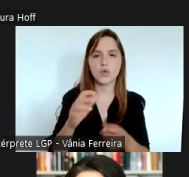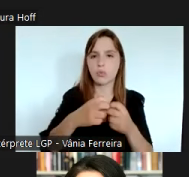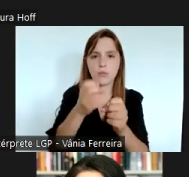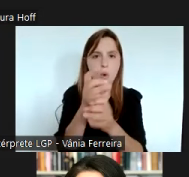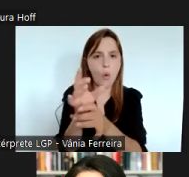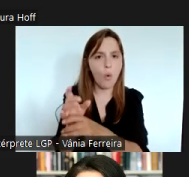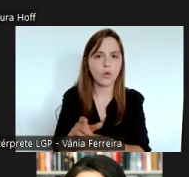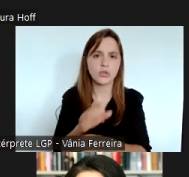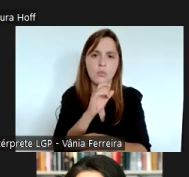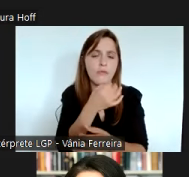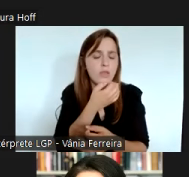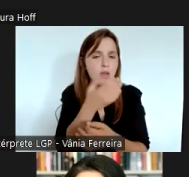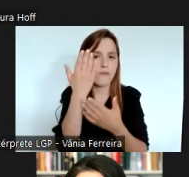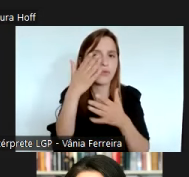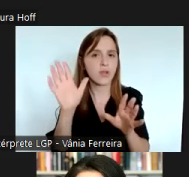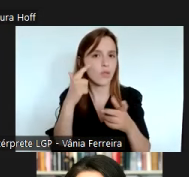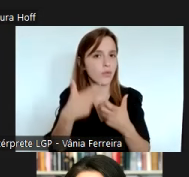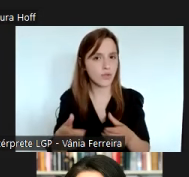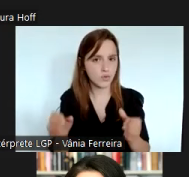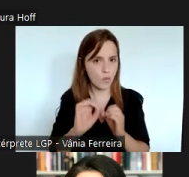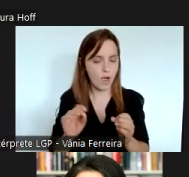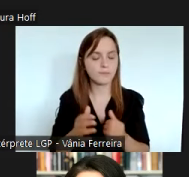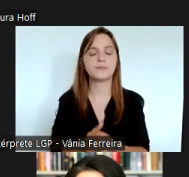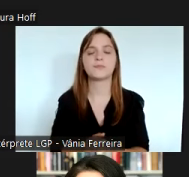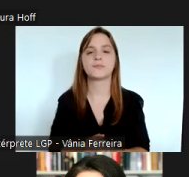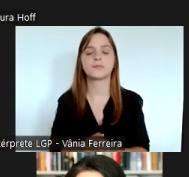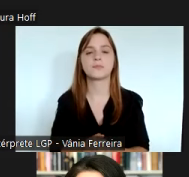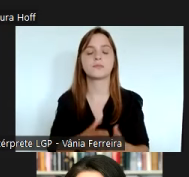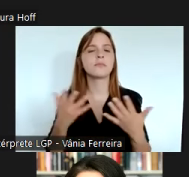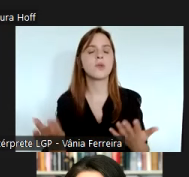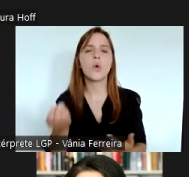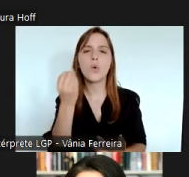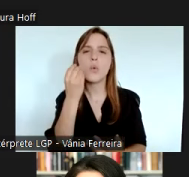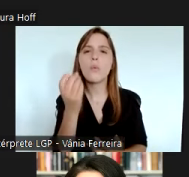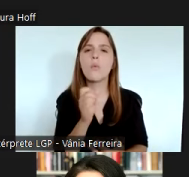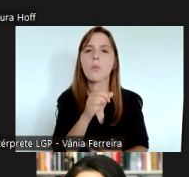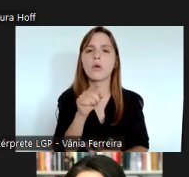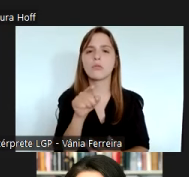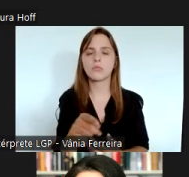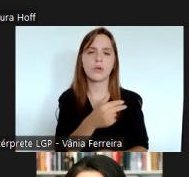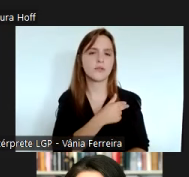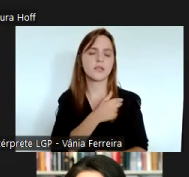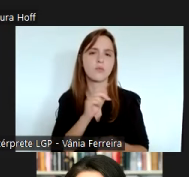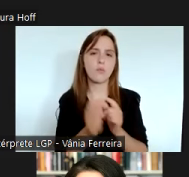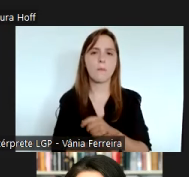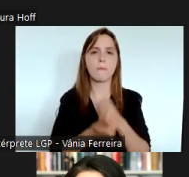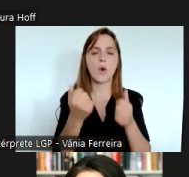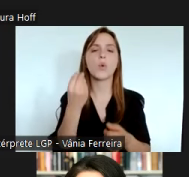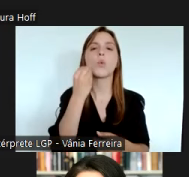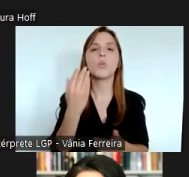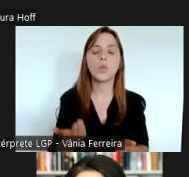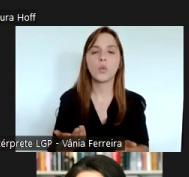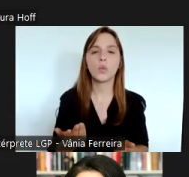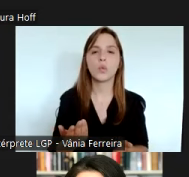with this. How can the university improve this approach? By improving